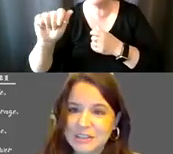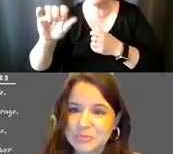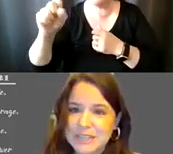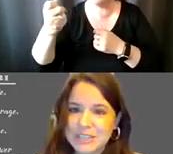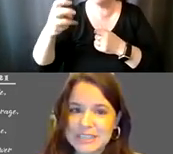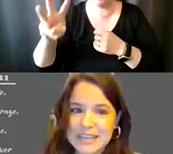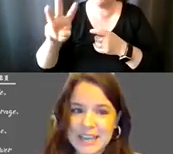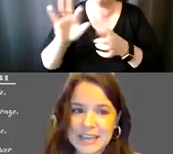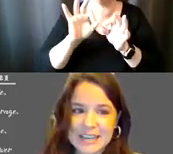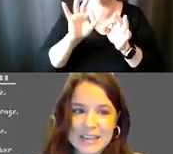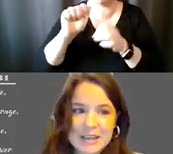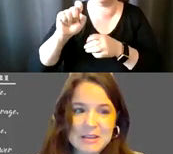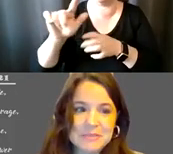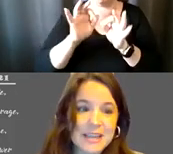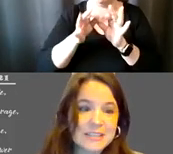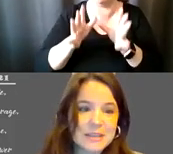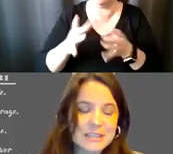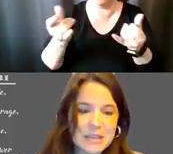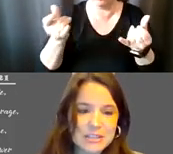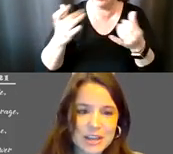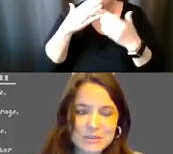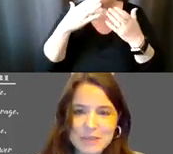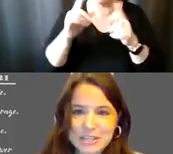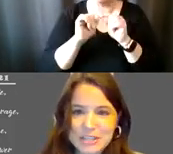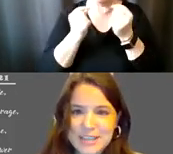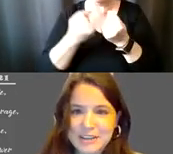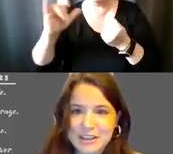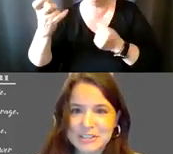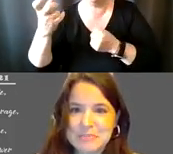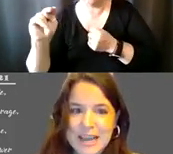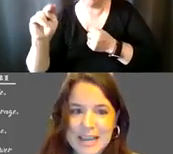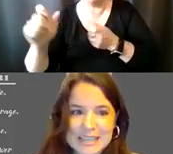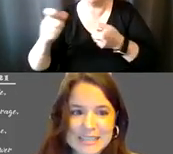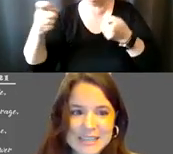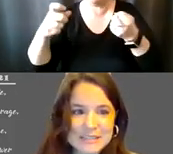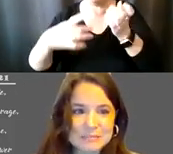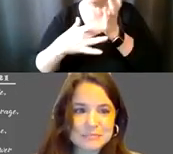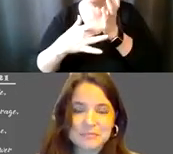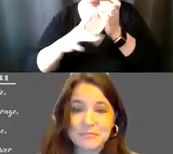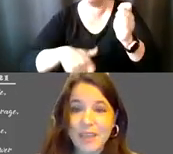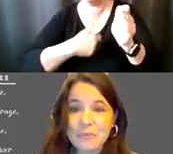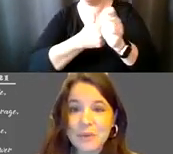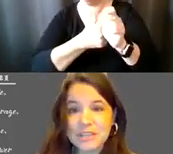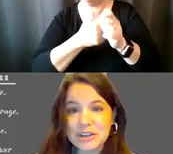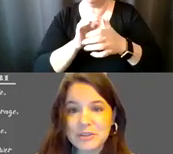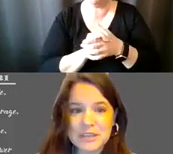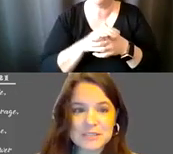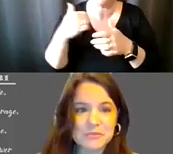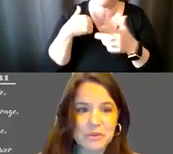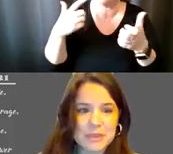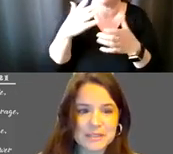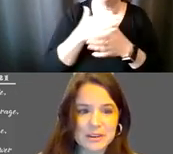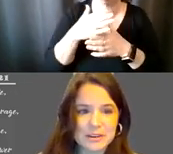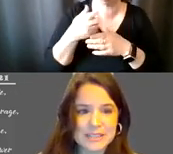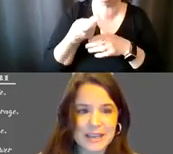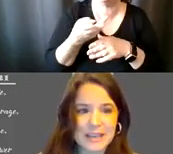ASL interpretation today. Thanks to my teammate John, who's managing technology behind the scenes. I want to share a few things